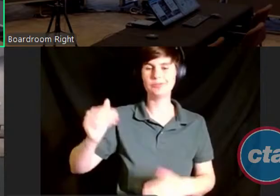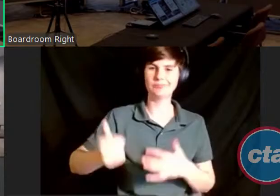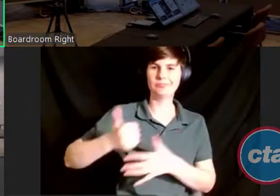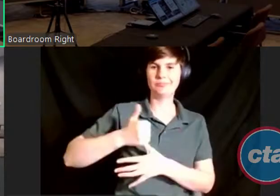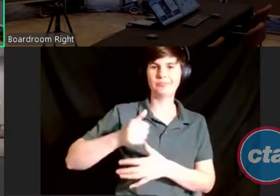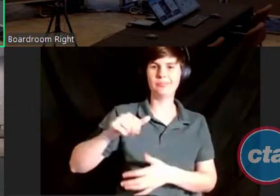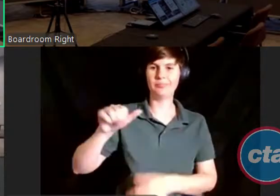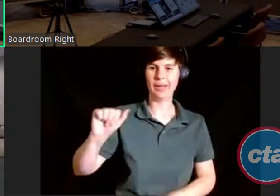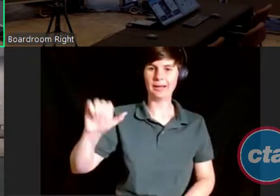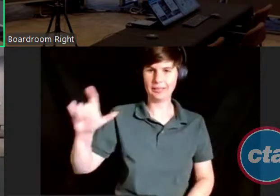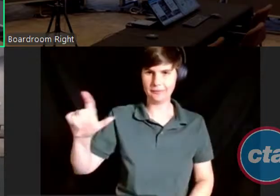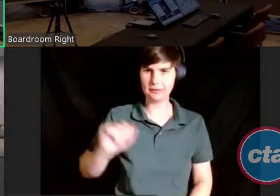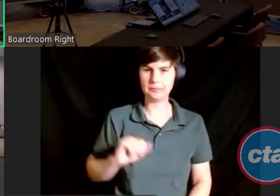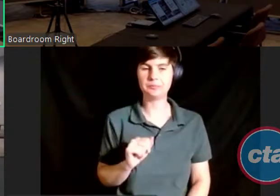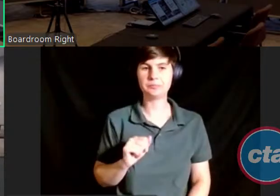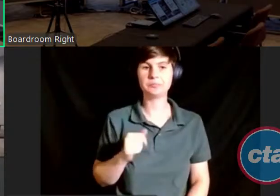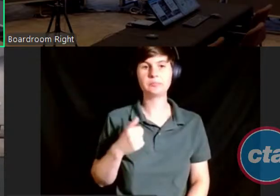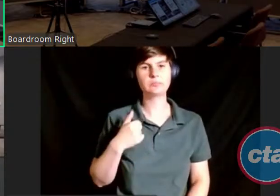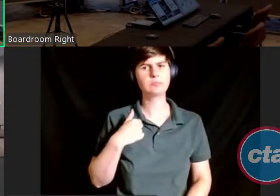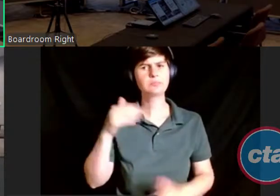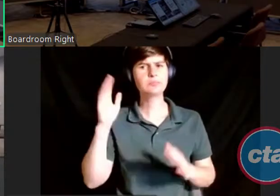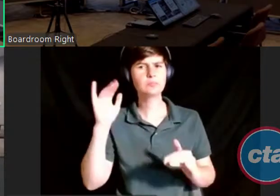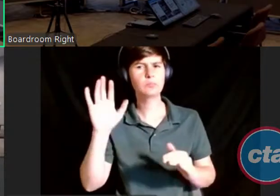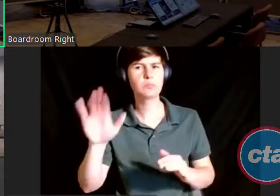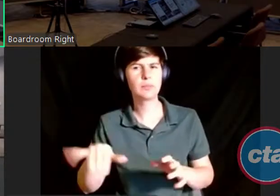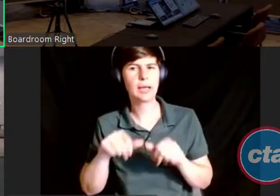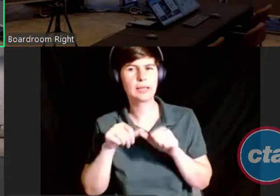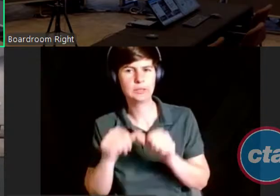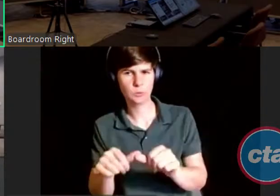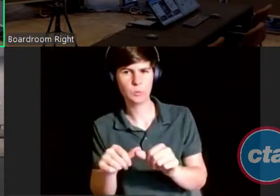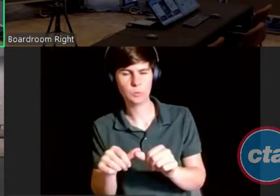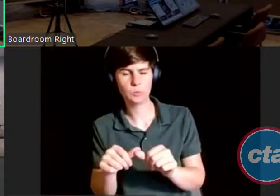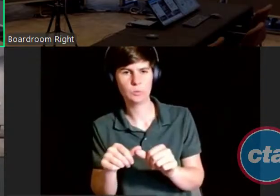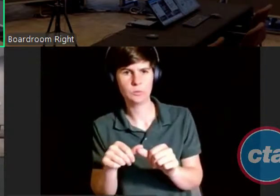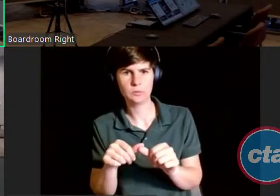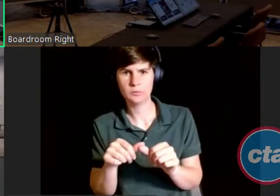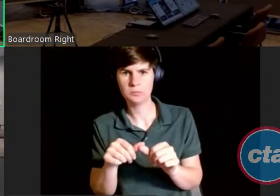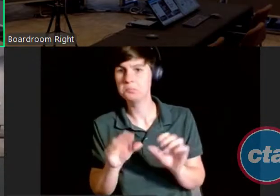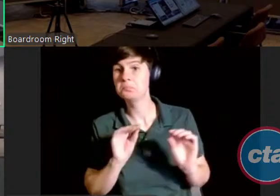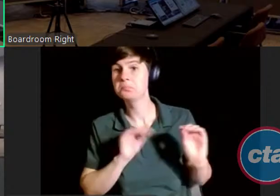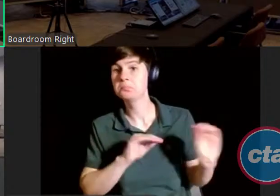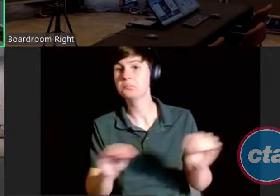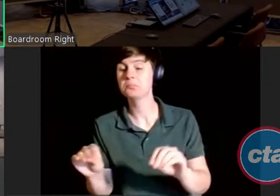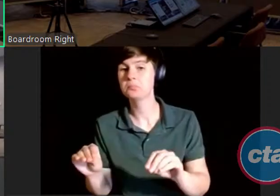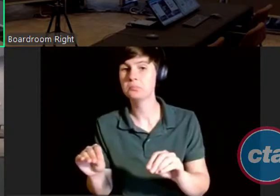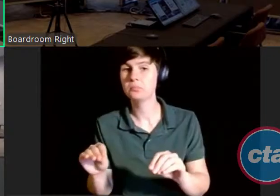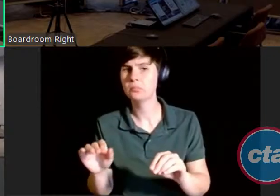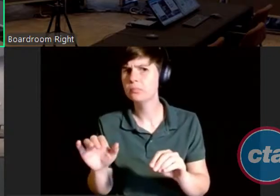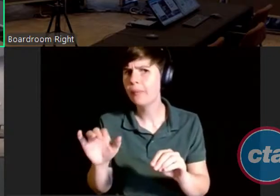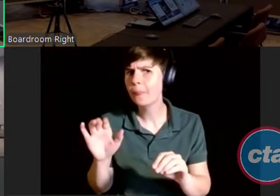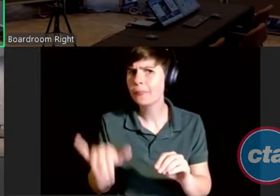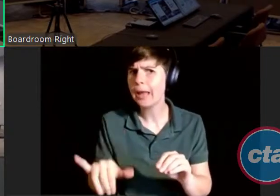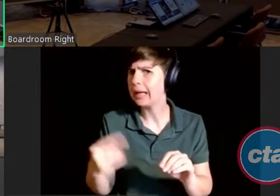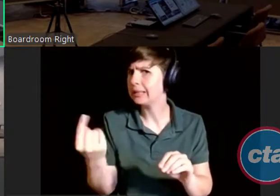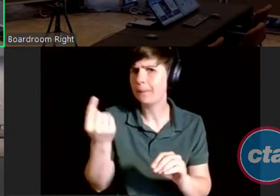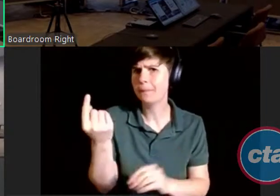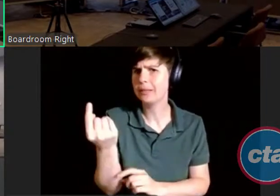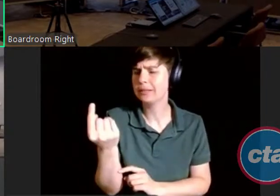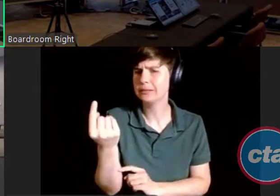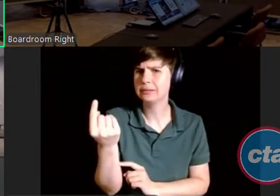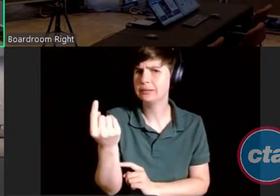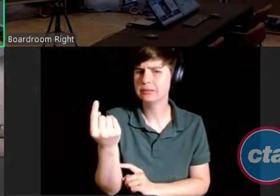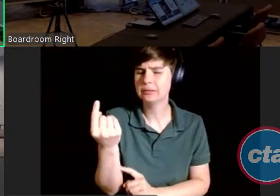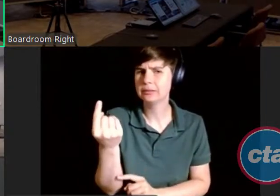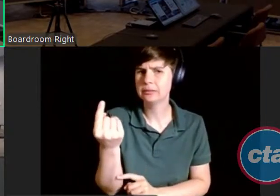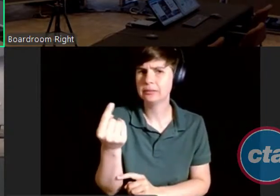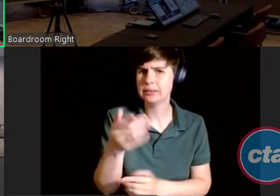that that continues. Installing those placard-only spots at adjacent lanes and at adjacent stops,